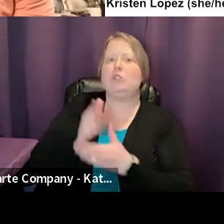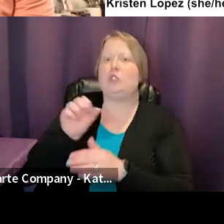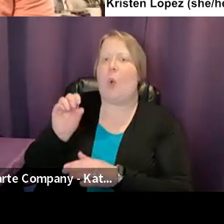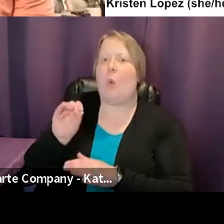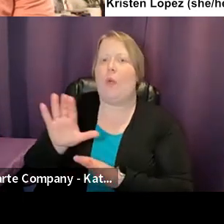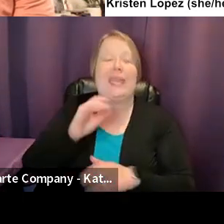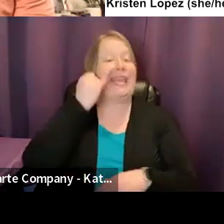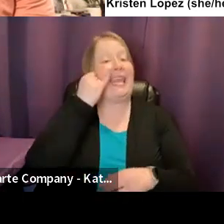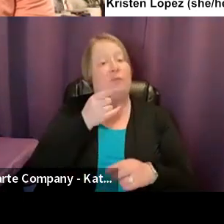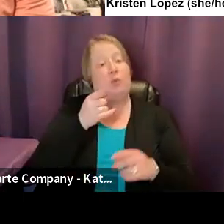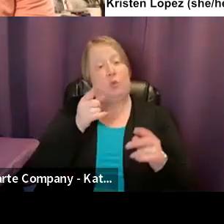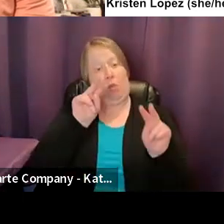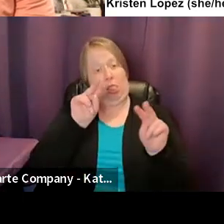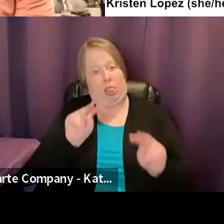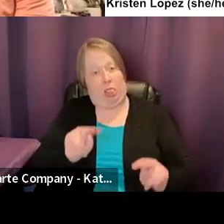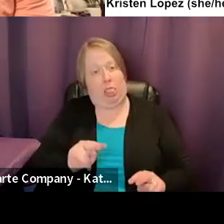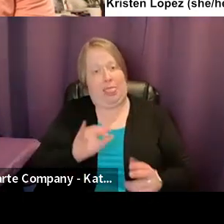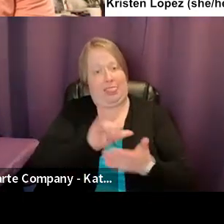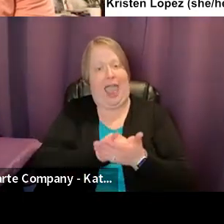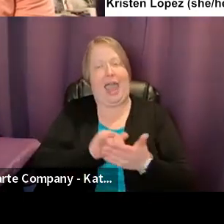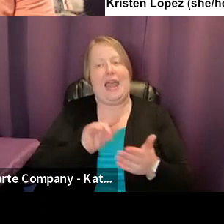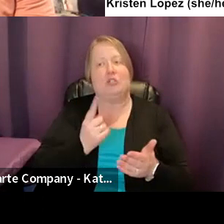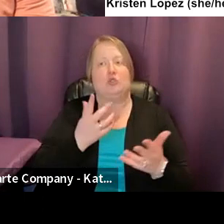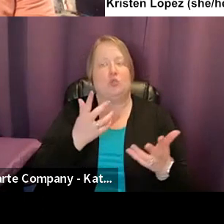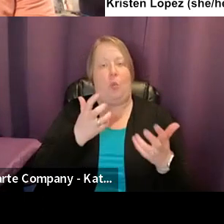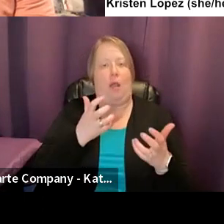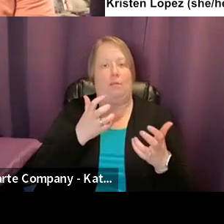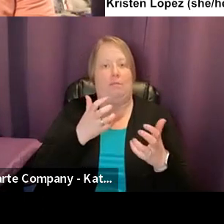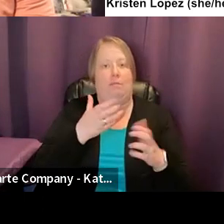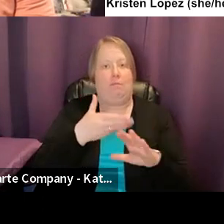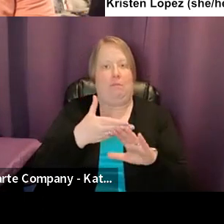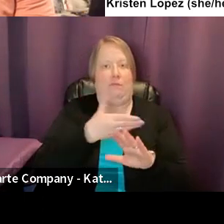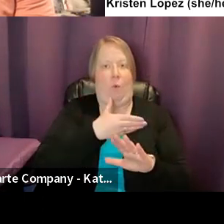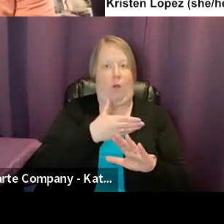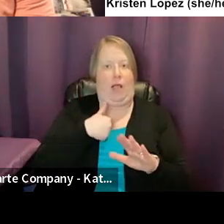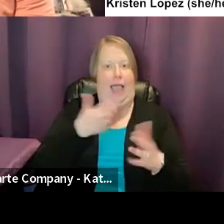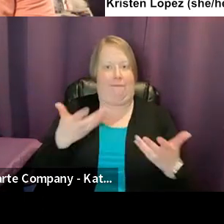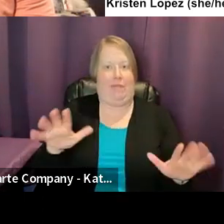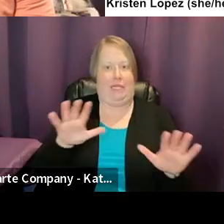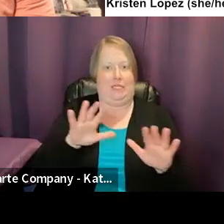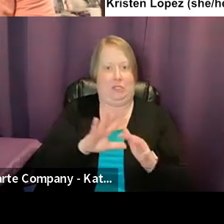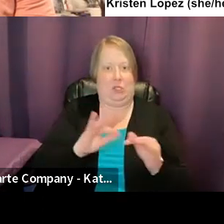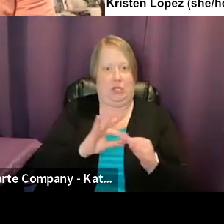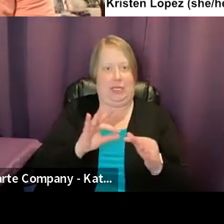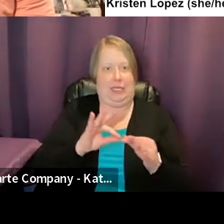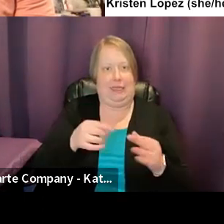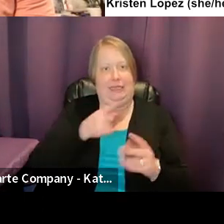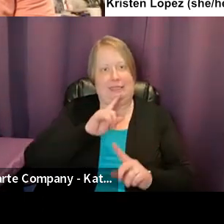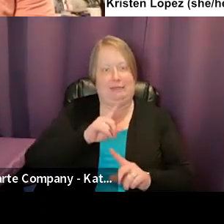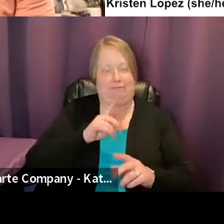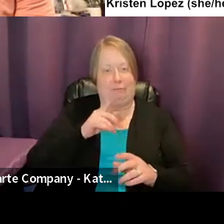if you read through that, I just wanted to, before I finish this answering